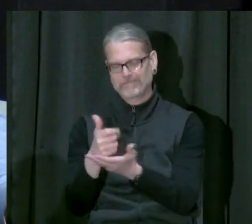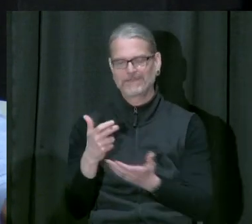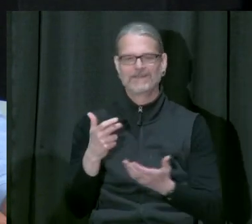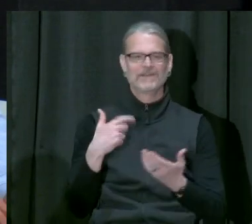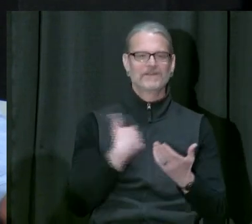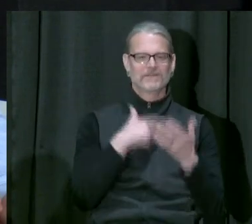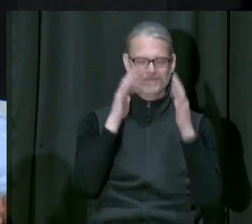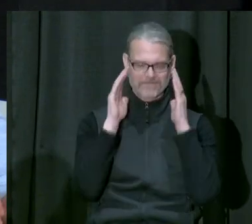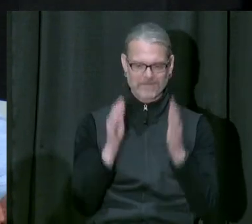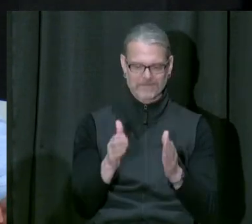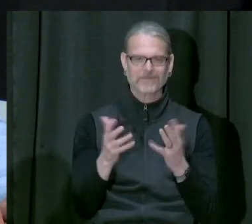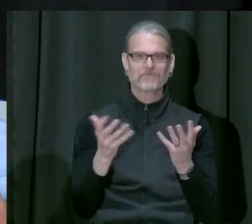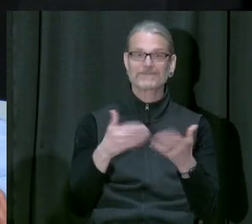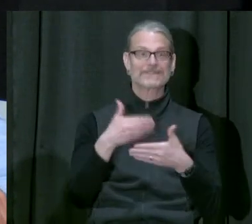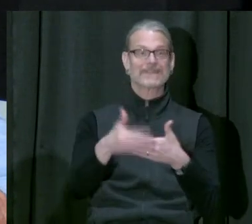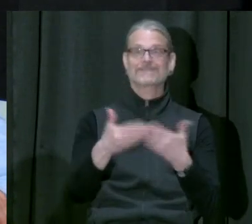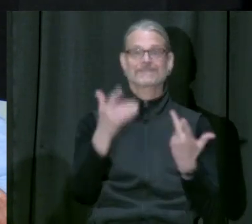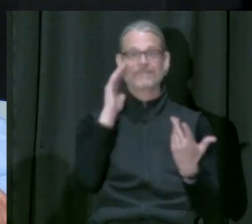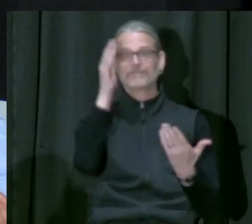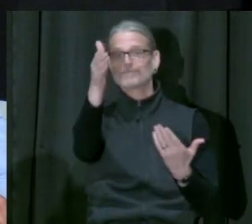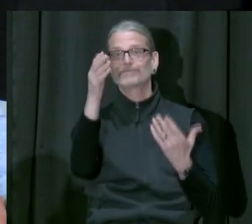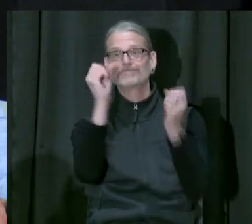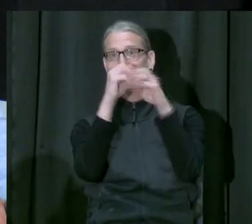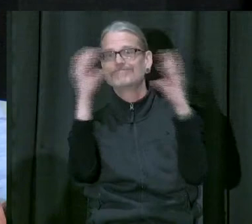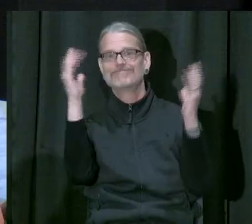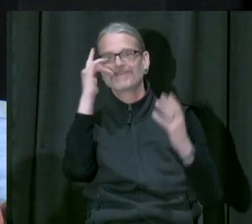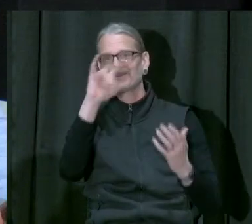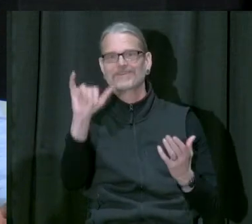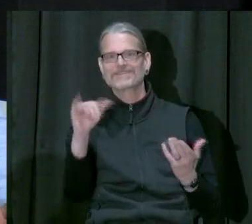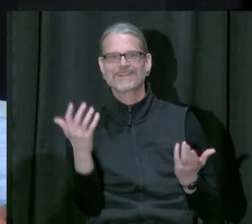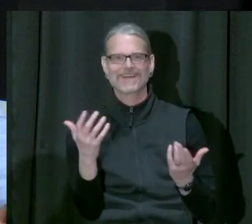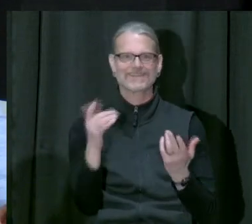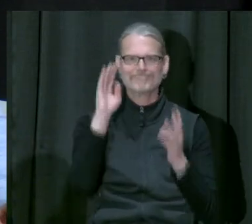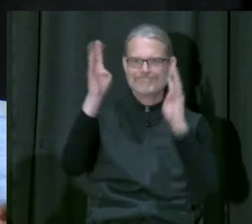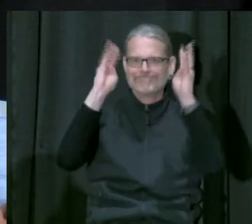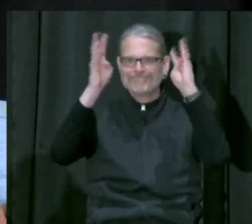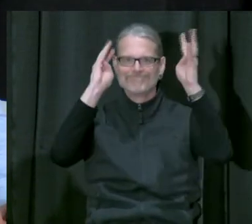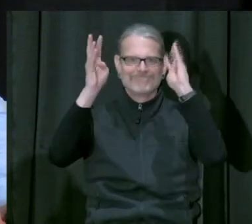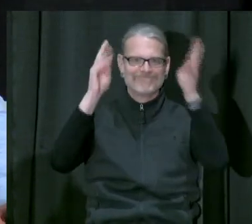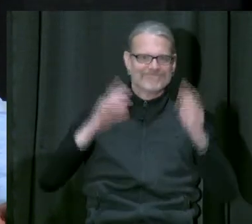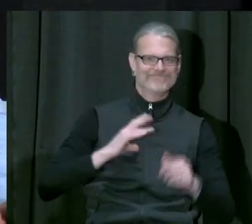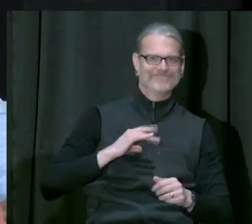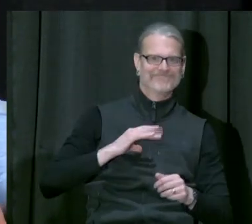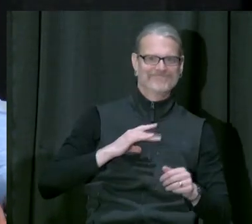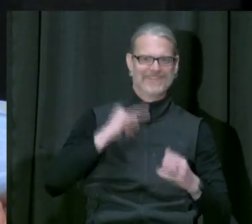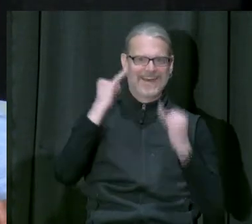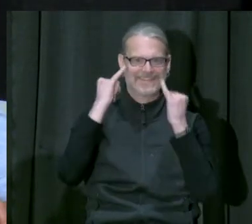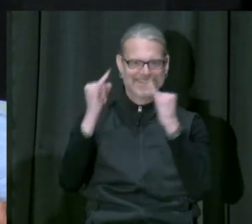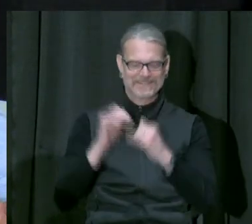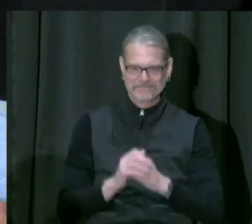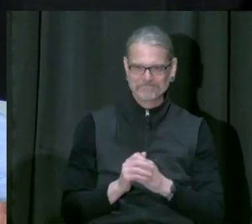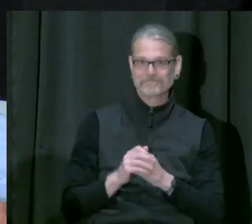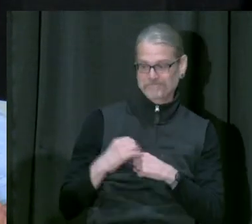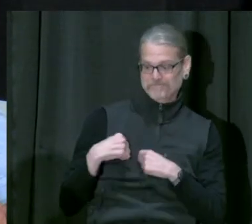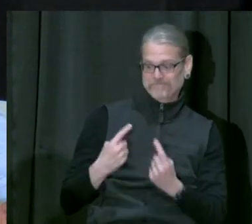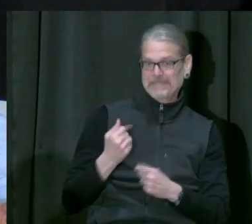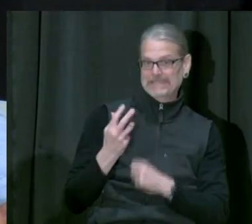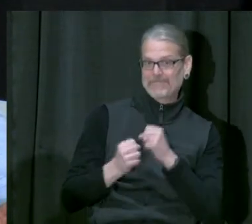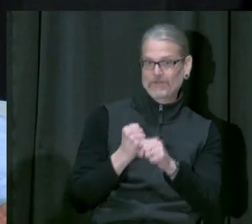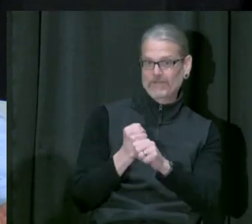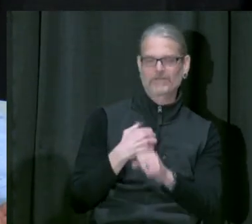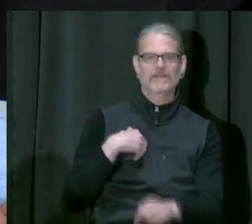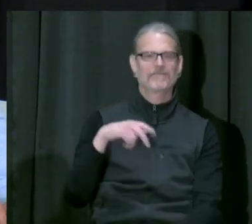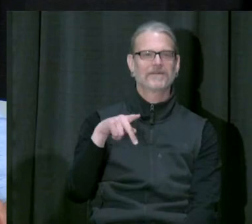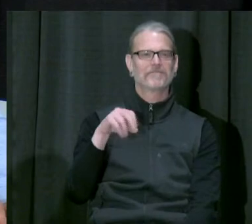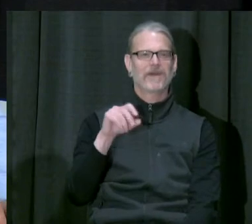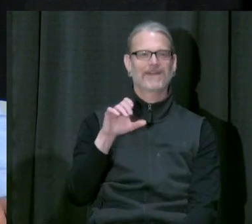on what's next, the future, and really innovative and awesome ideas and products. Over the past several years, I have hosted a